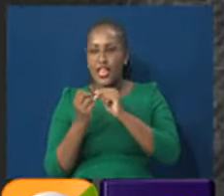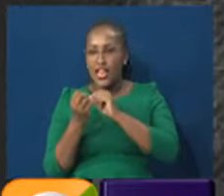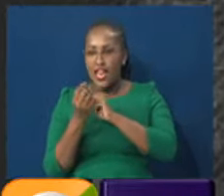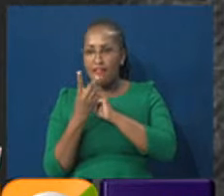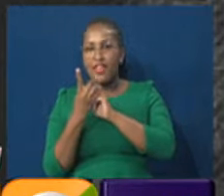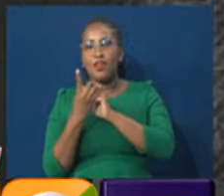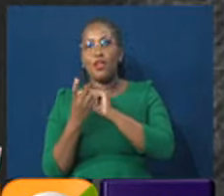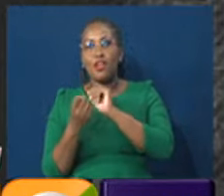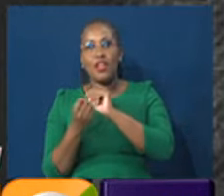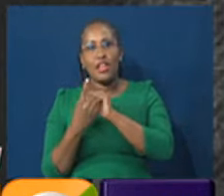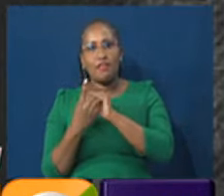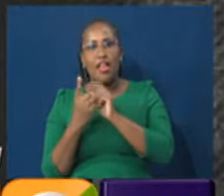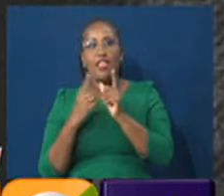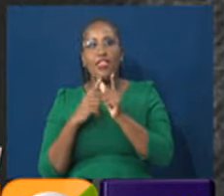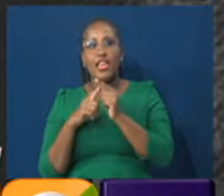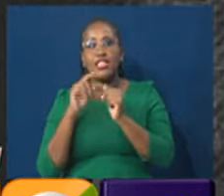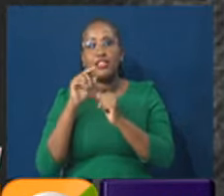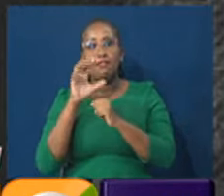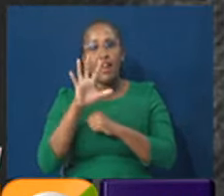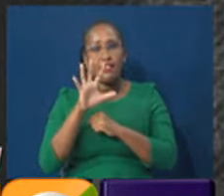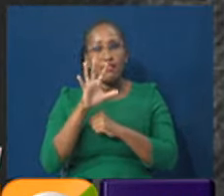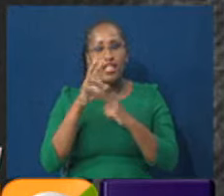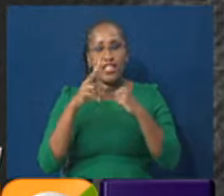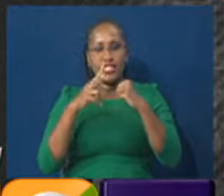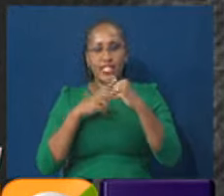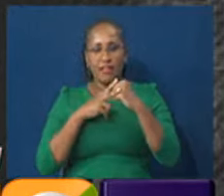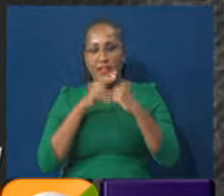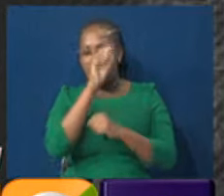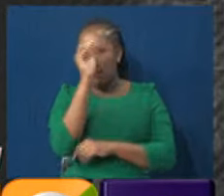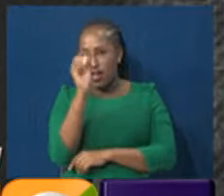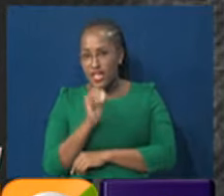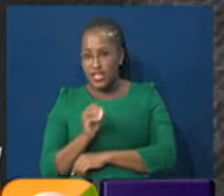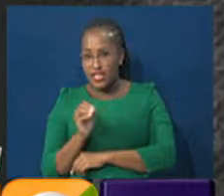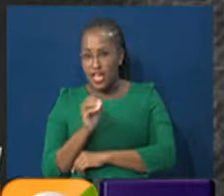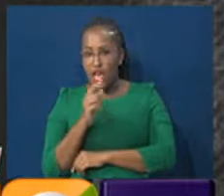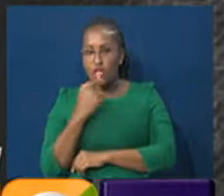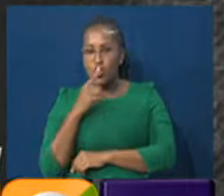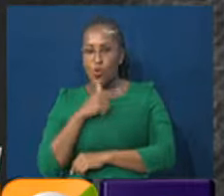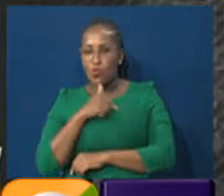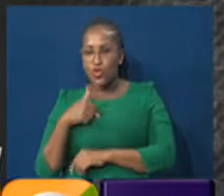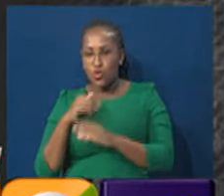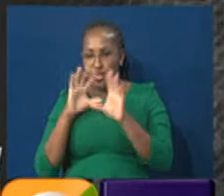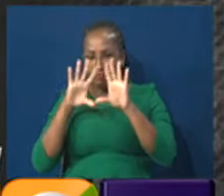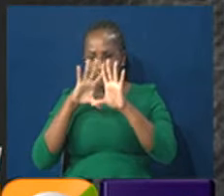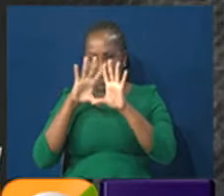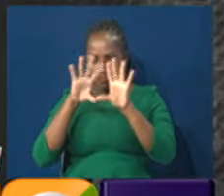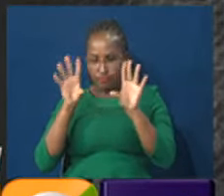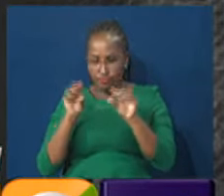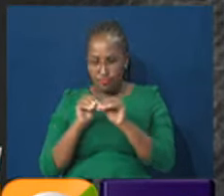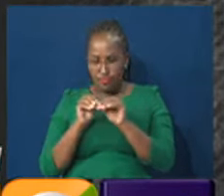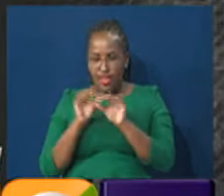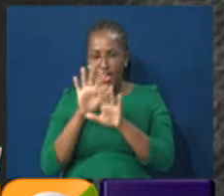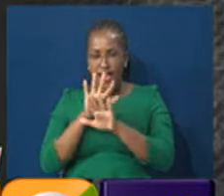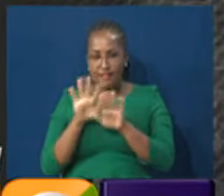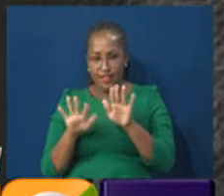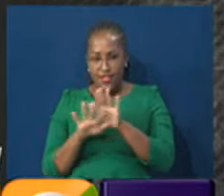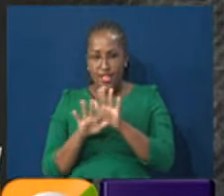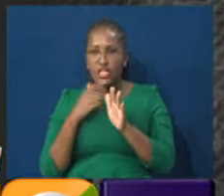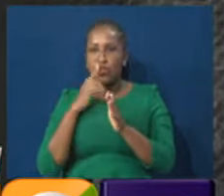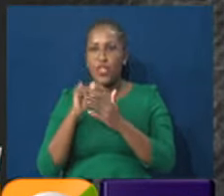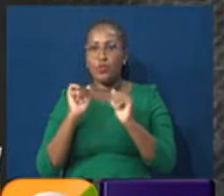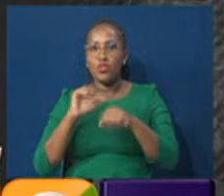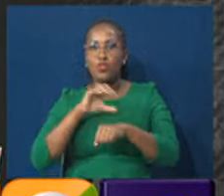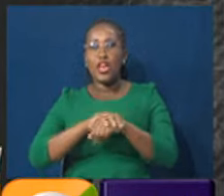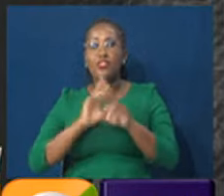5, 7%. So we did just what Angela did. We just calculated an arithmetic mean so that the result